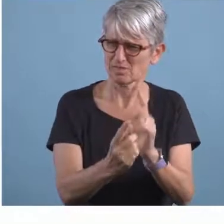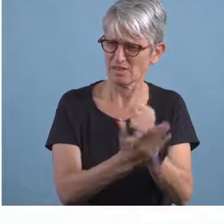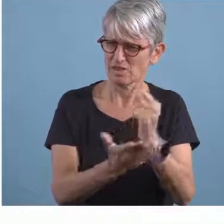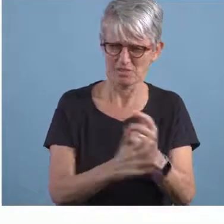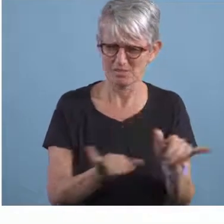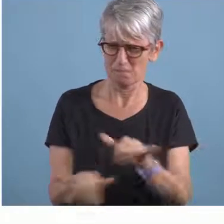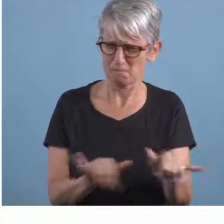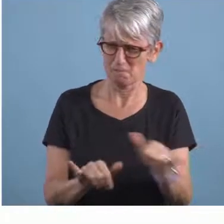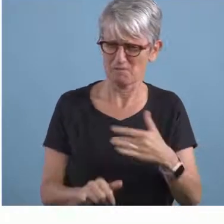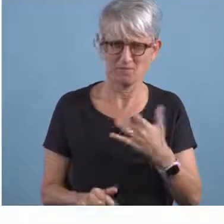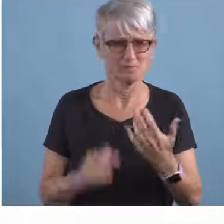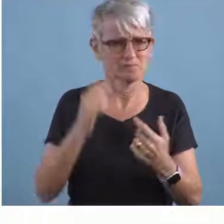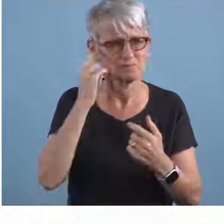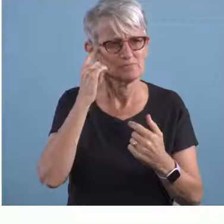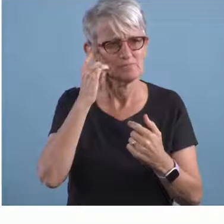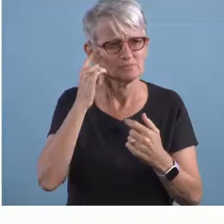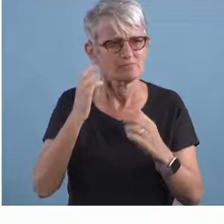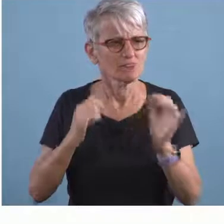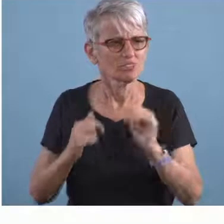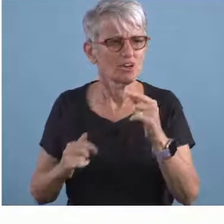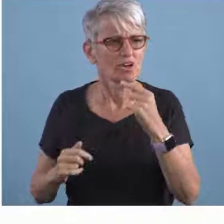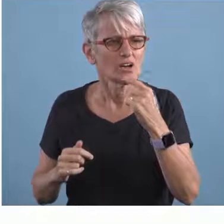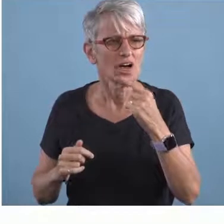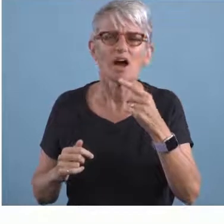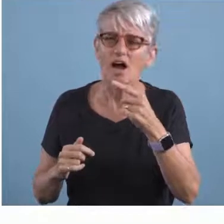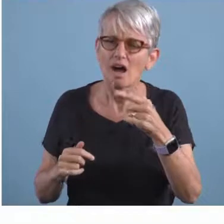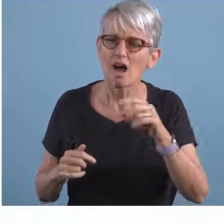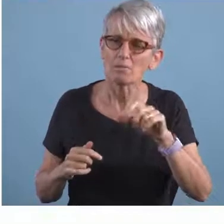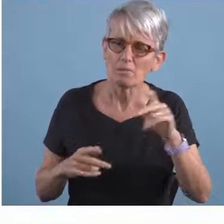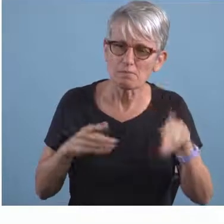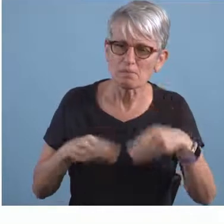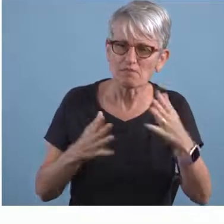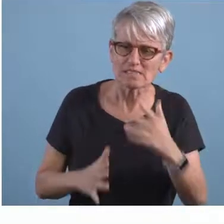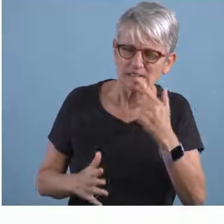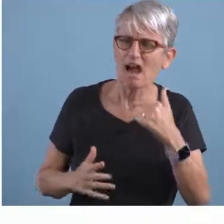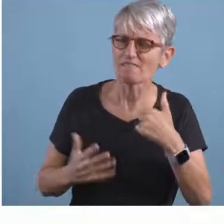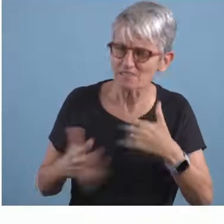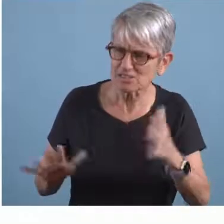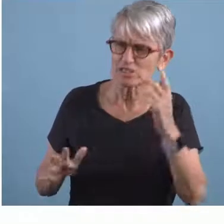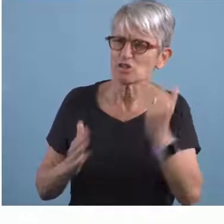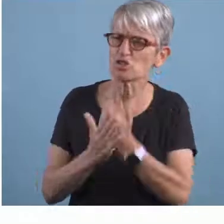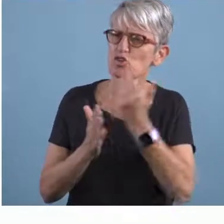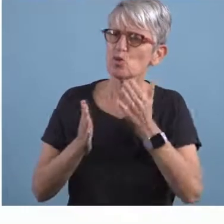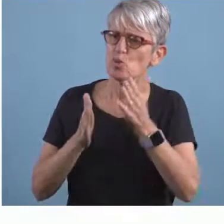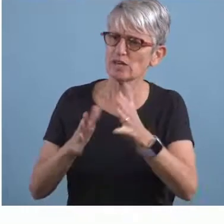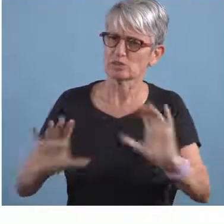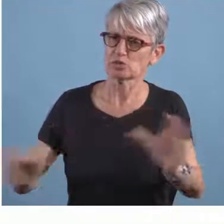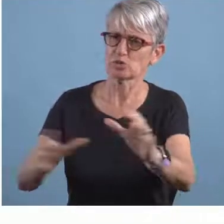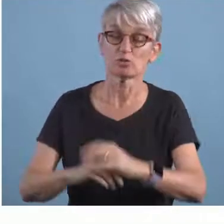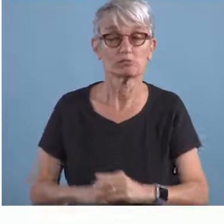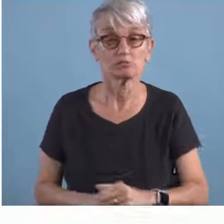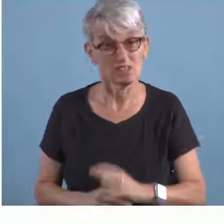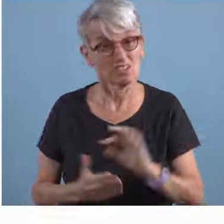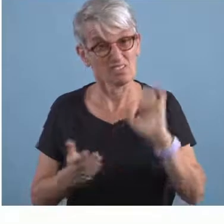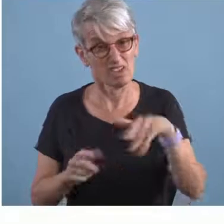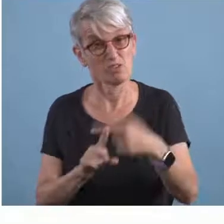theme of providers saying, "I saw new ways to practice." And that's basically a good thing.